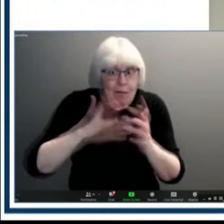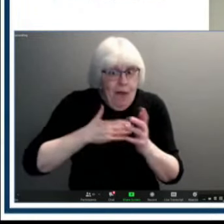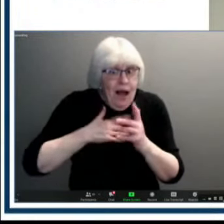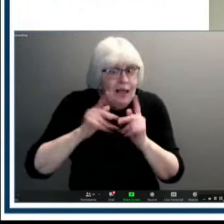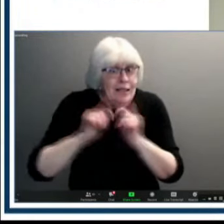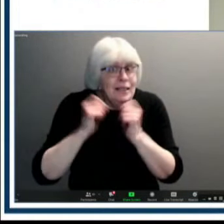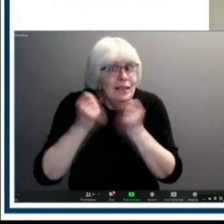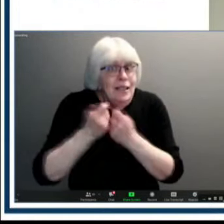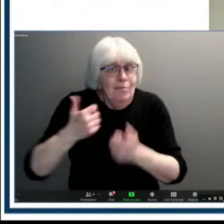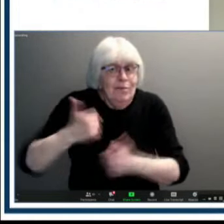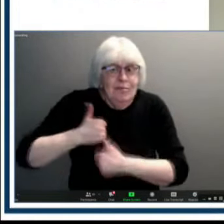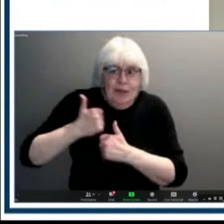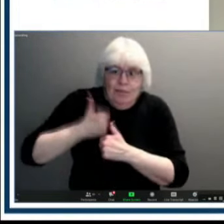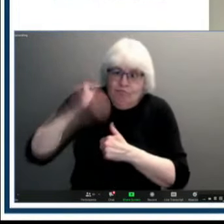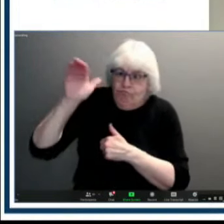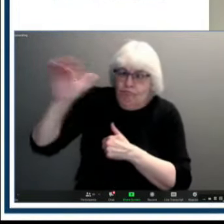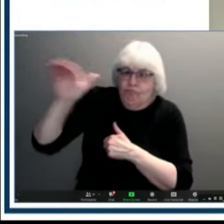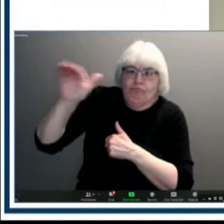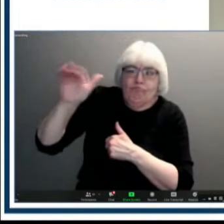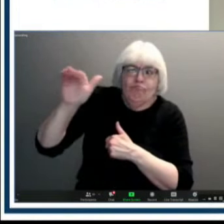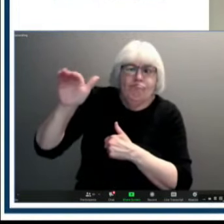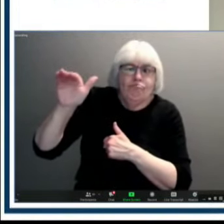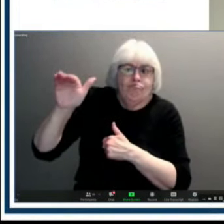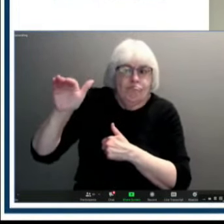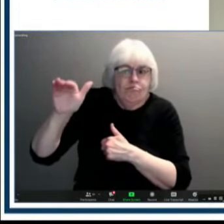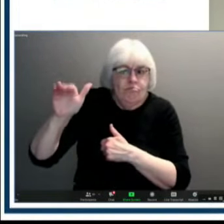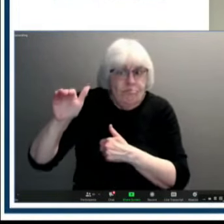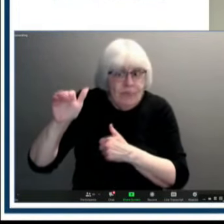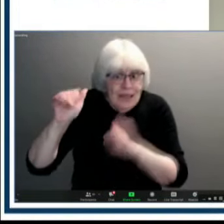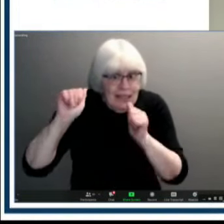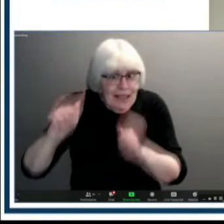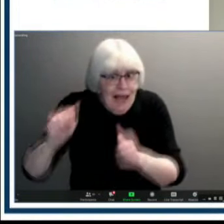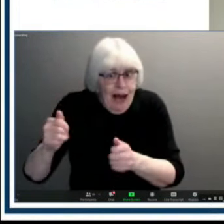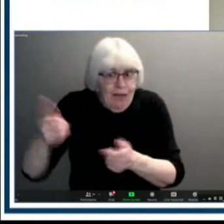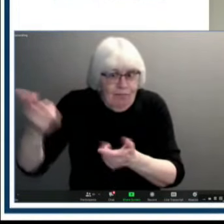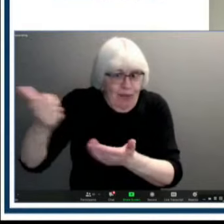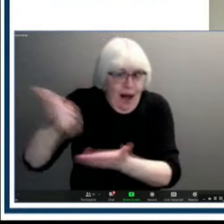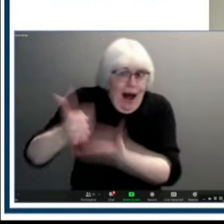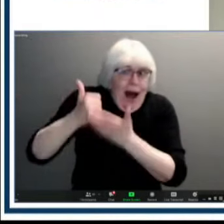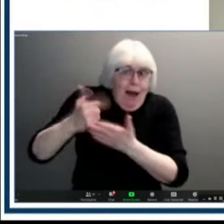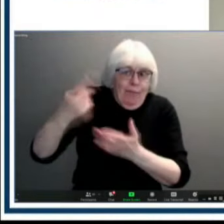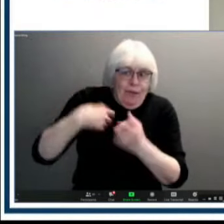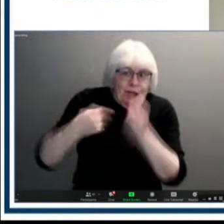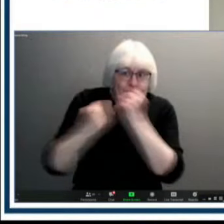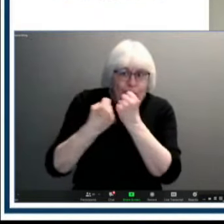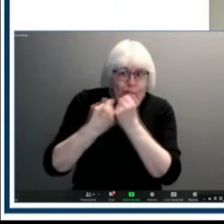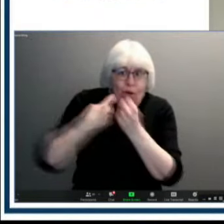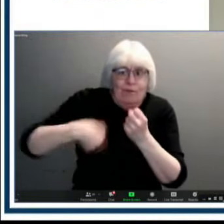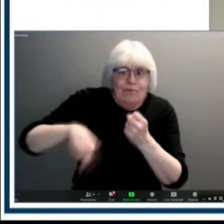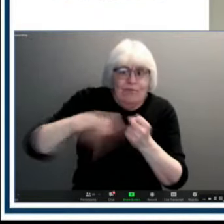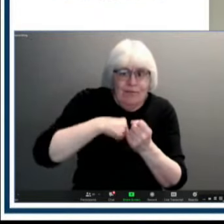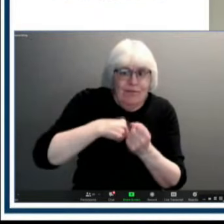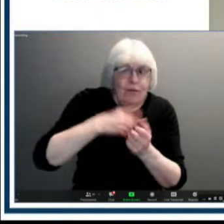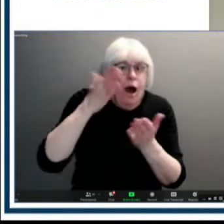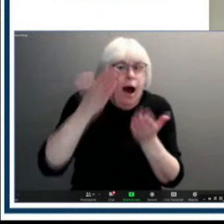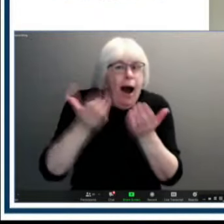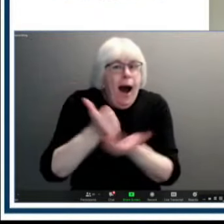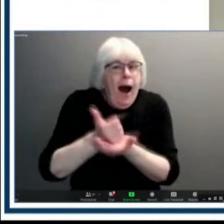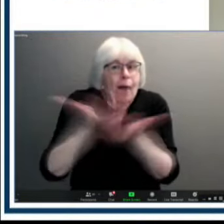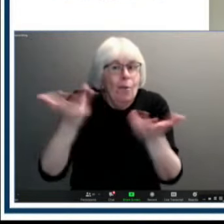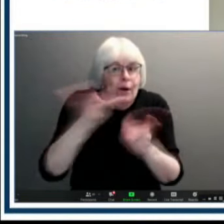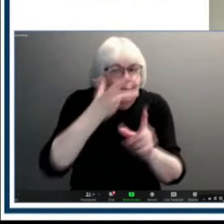for how they might be able to support our vaccination efforts in the new year, like we've done